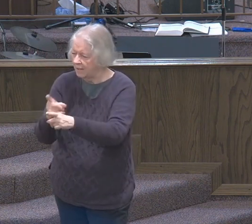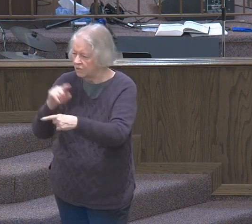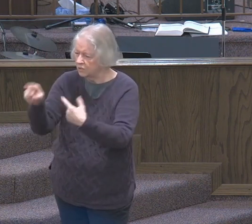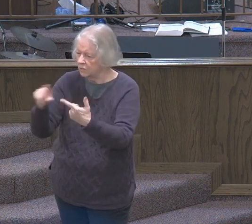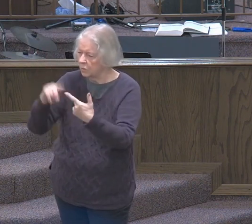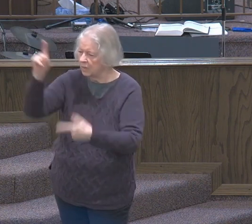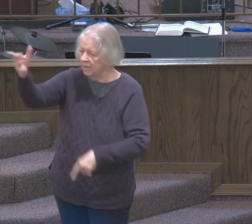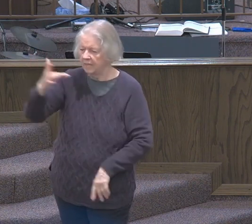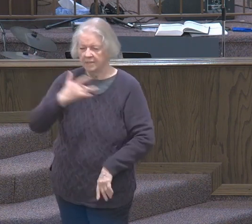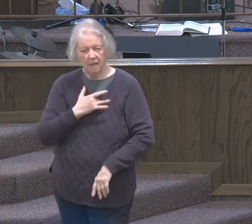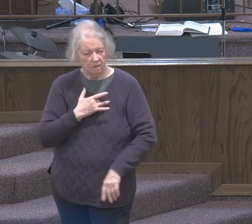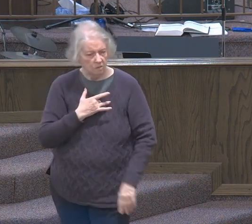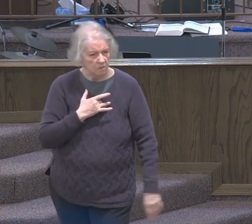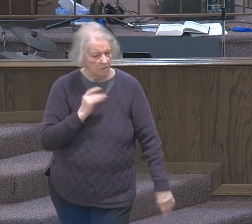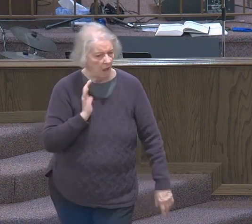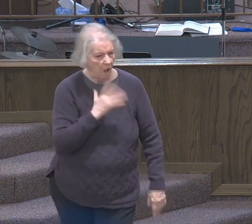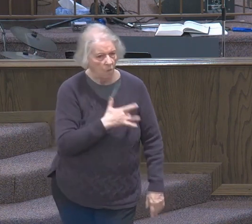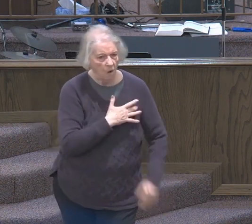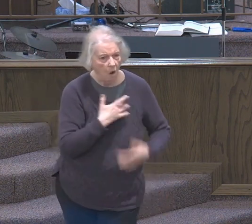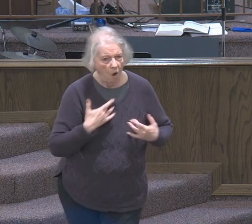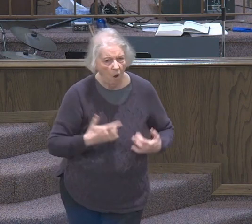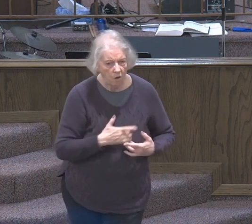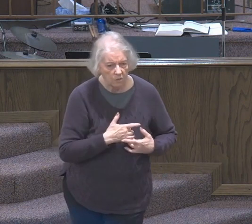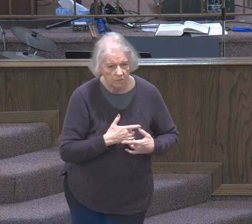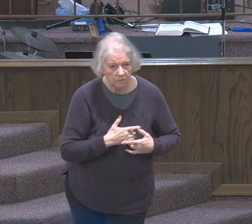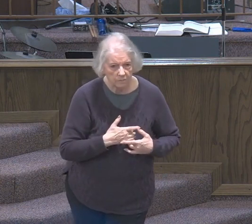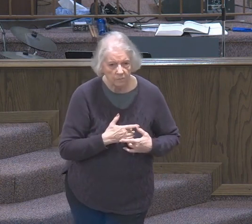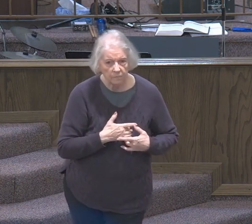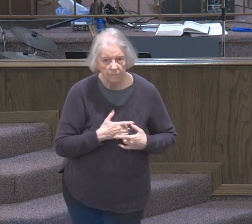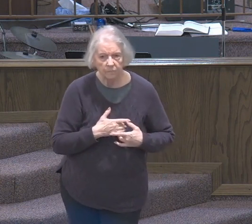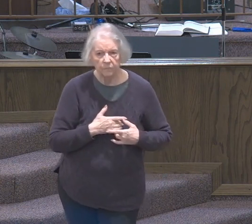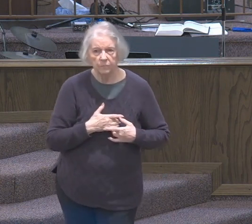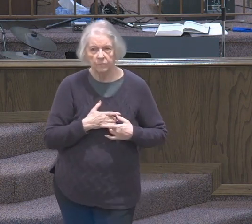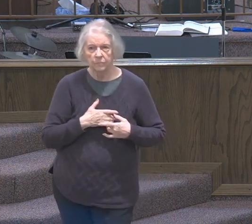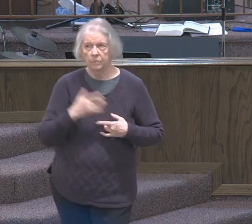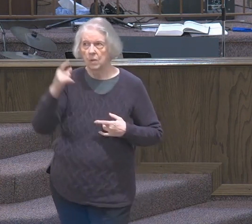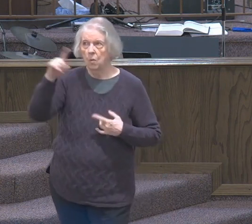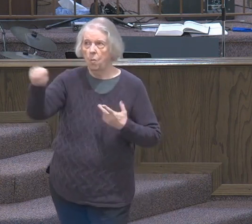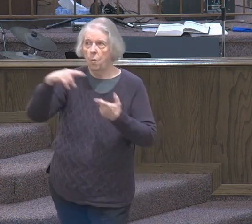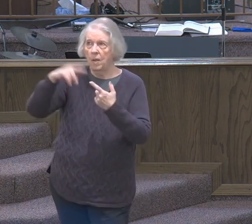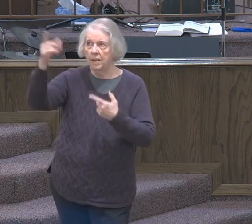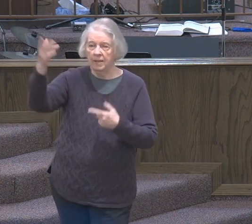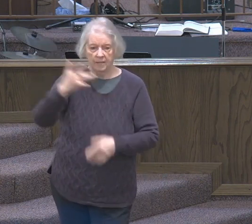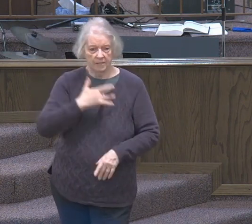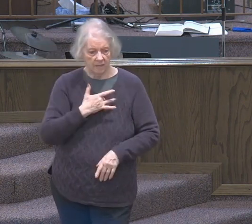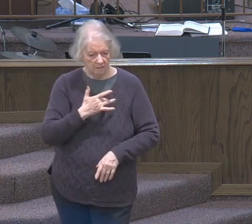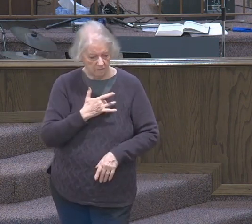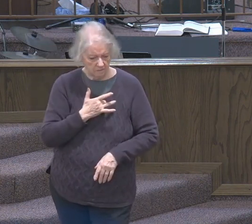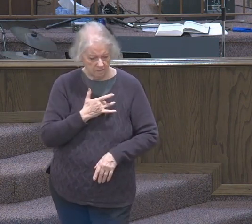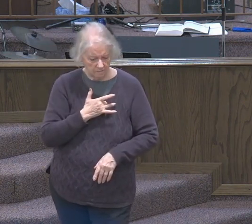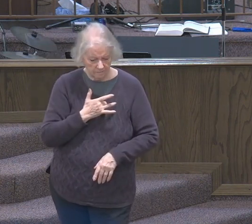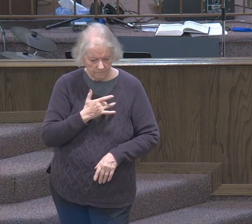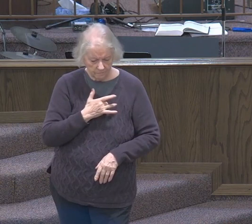worship can lead you to the exact same